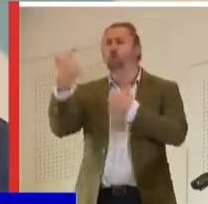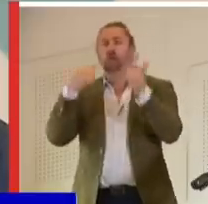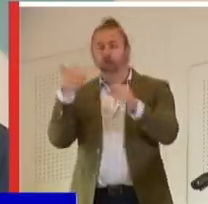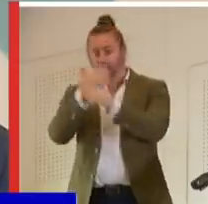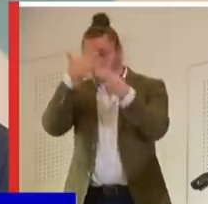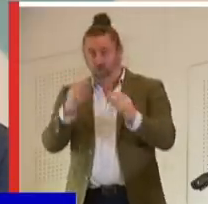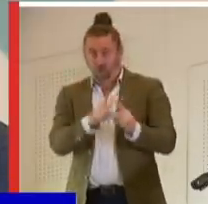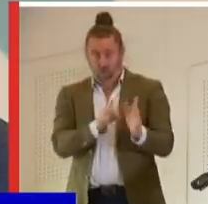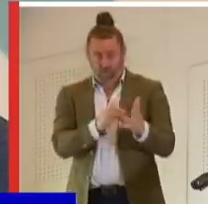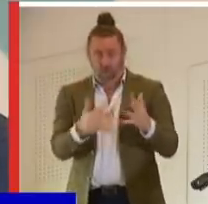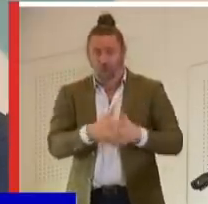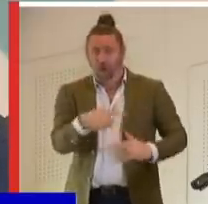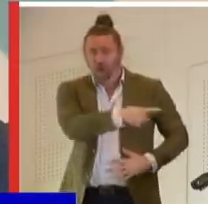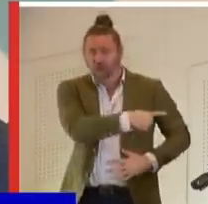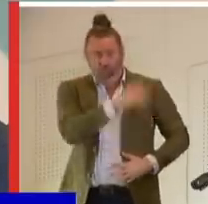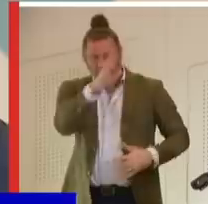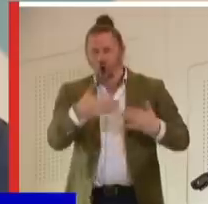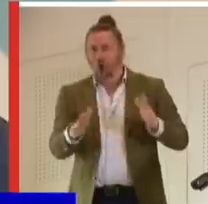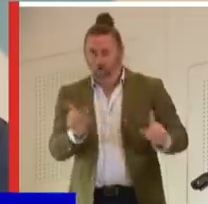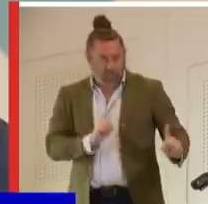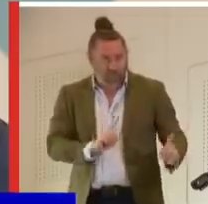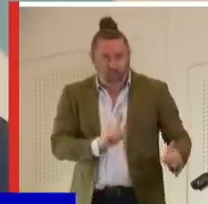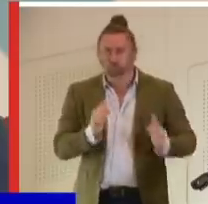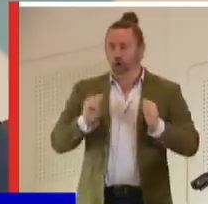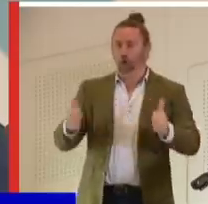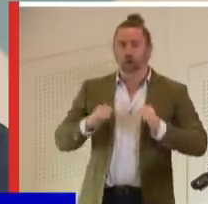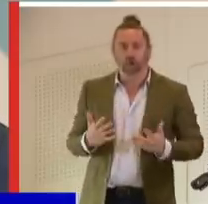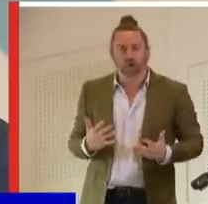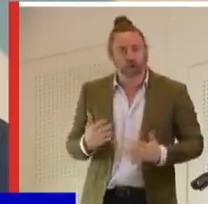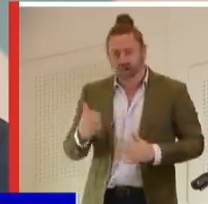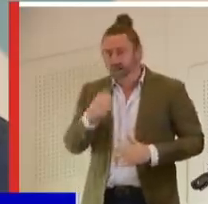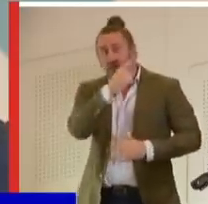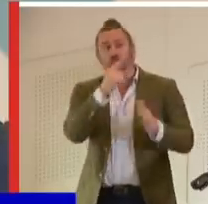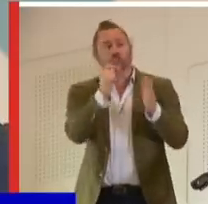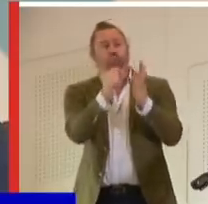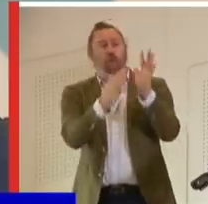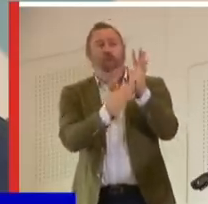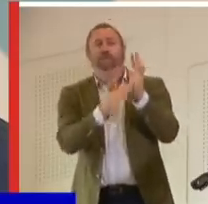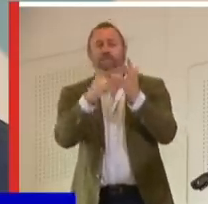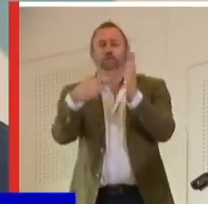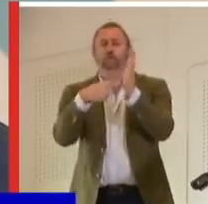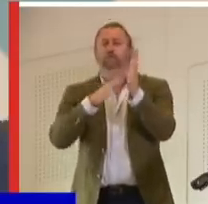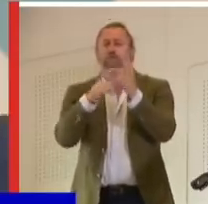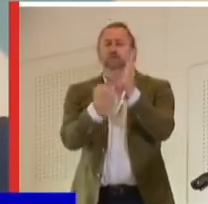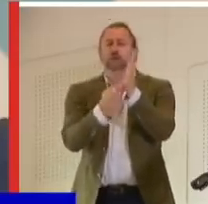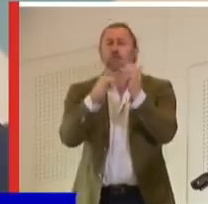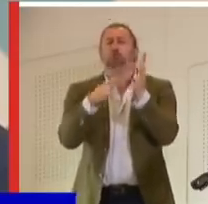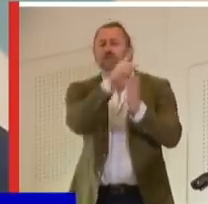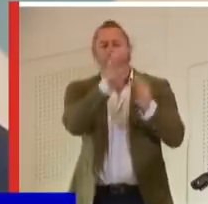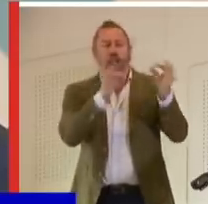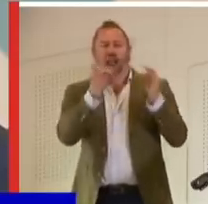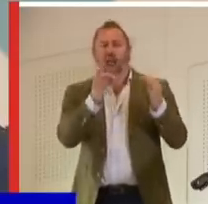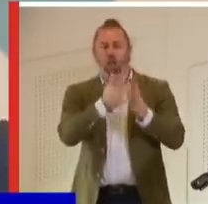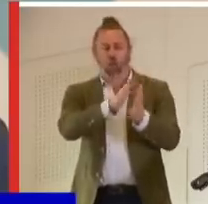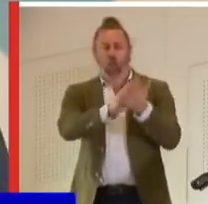seen from New South Wales. We will not give up on having a plan as the Prime Minister has. Queenslanders, we can do